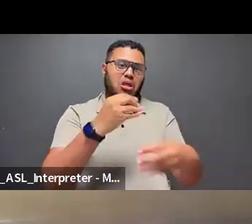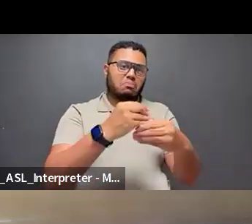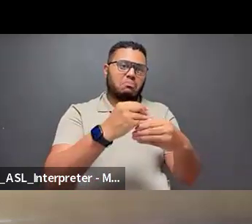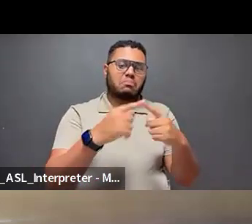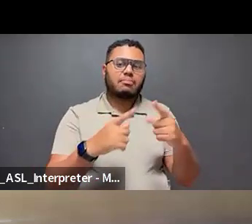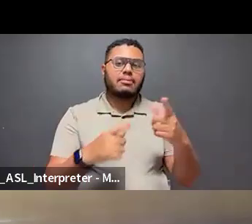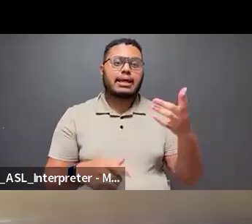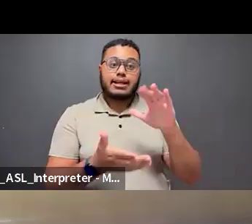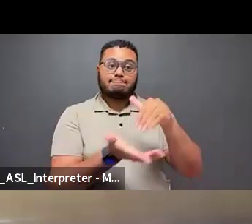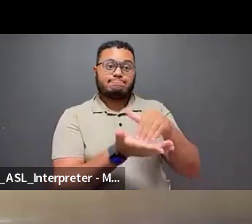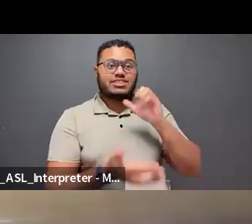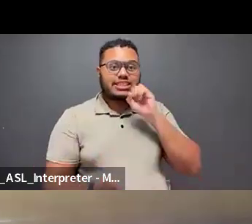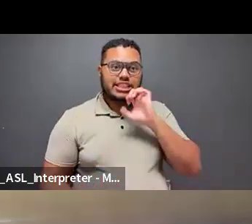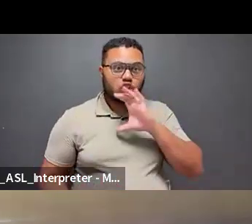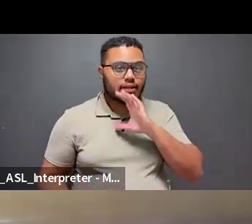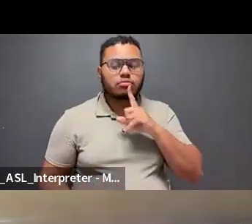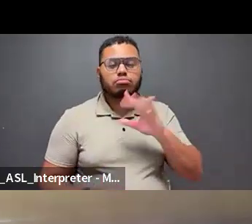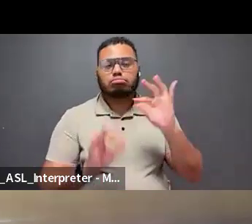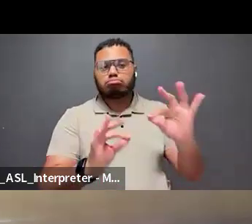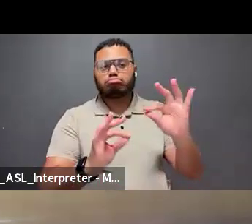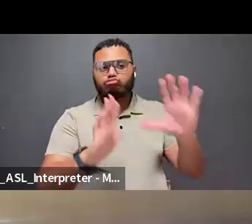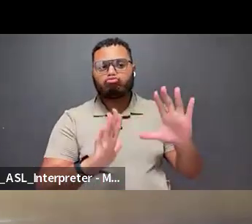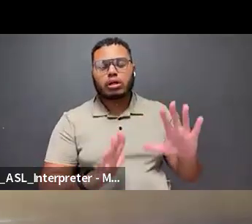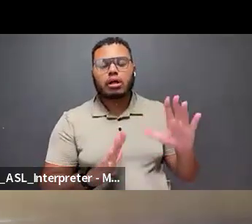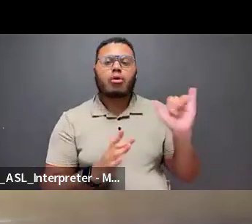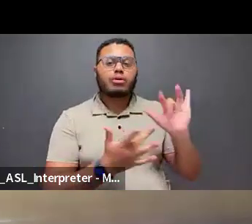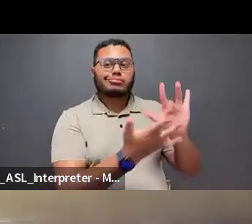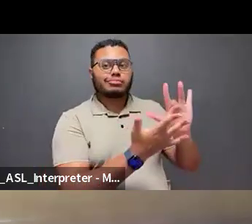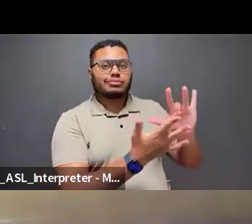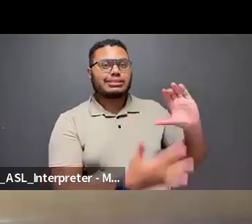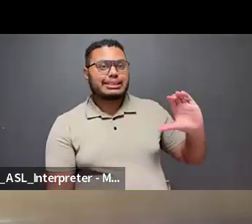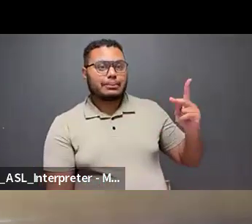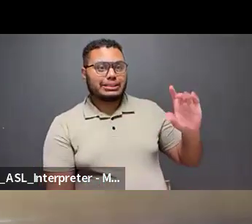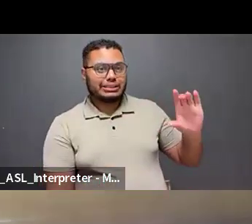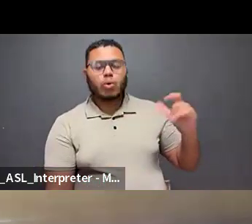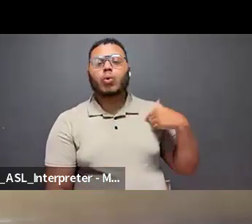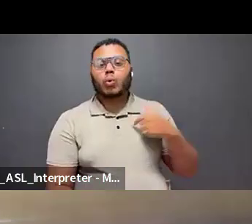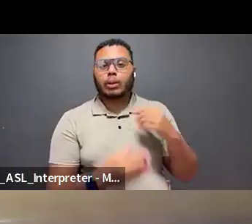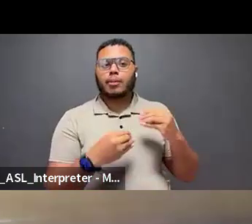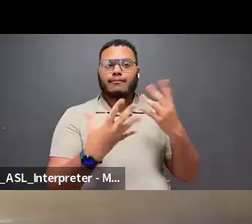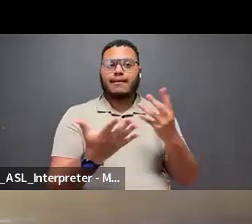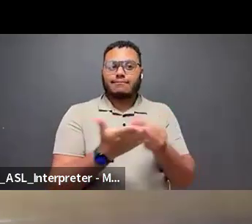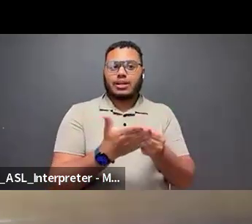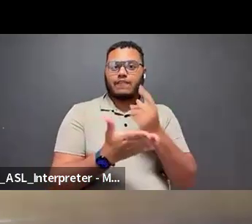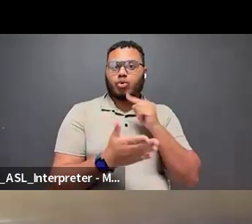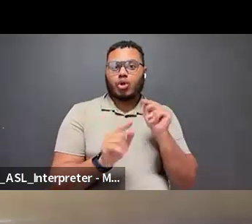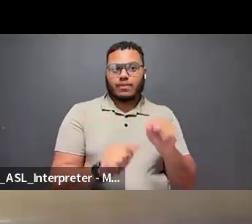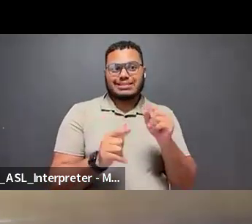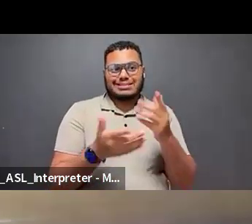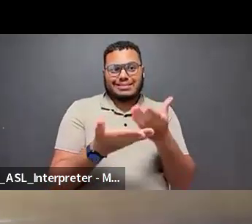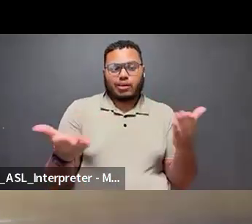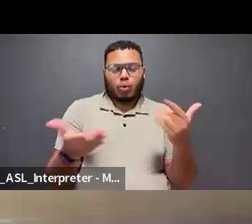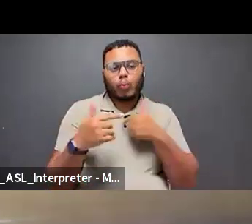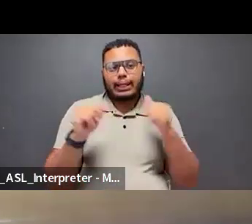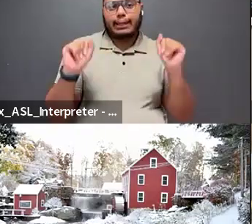senior centers would be another great place, and actually contacting the CPCs, since we do provide funding for this kind of thing, or can. Thank